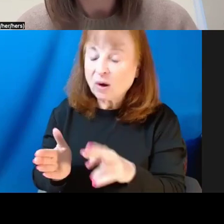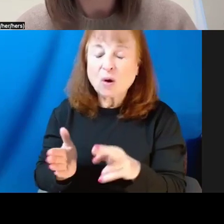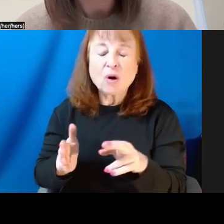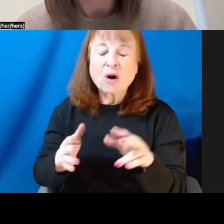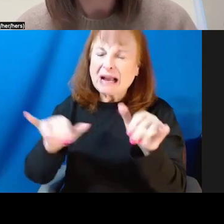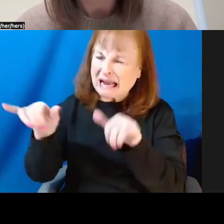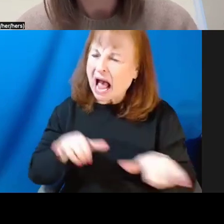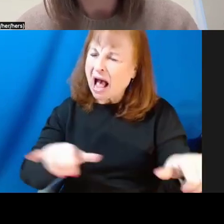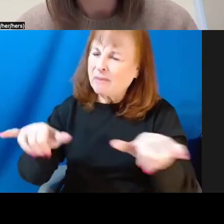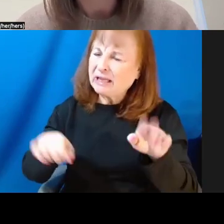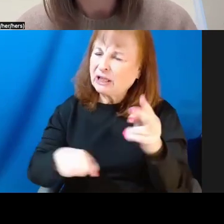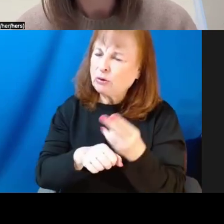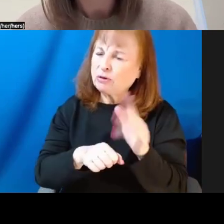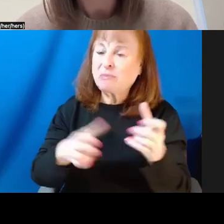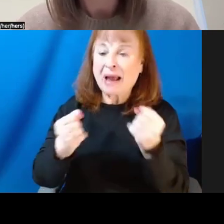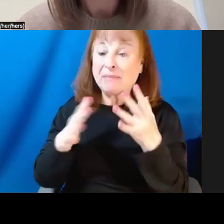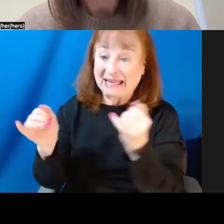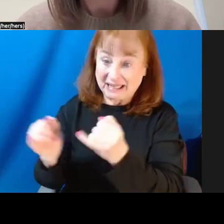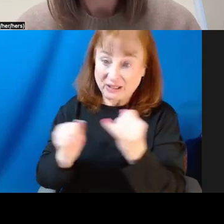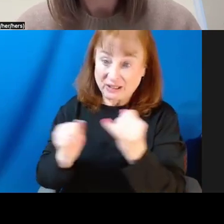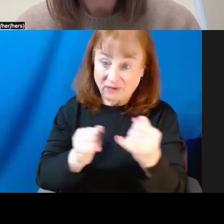commonly used by many individuals.